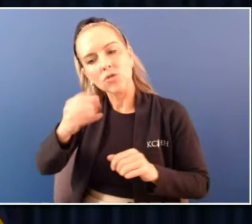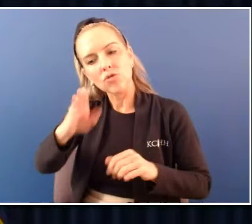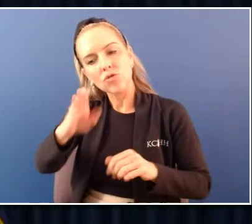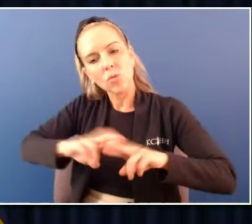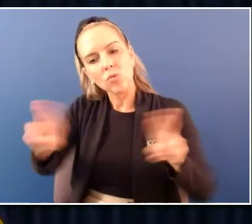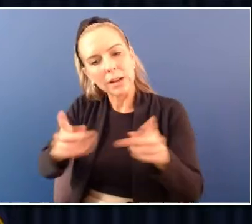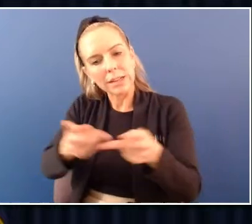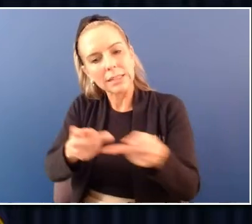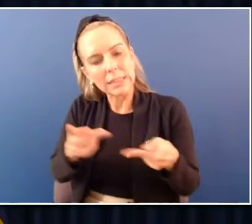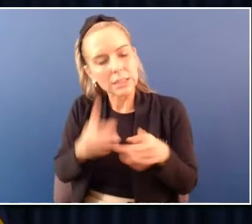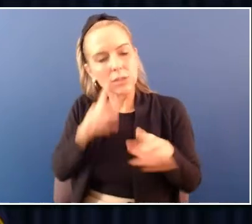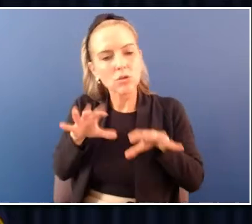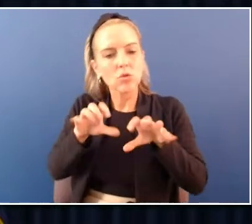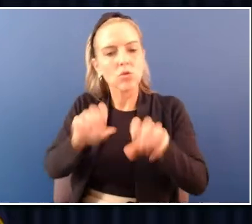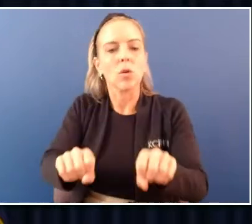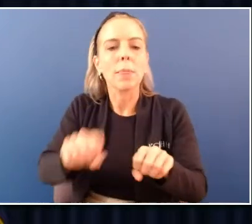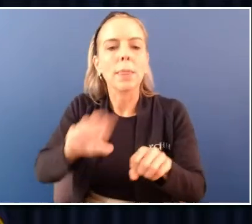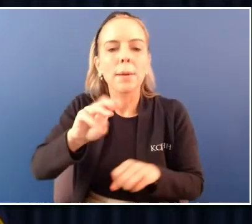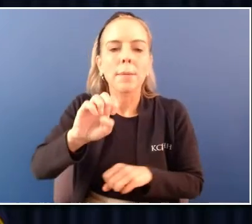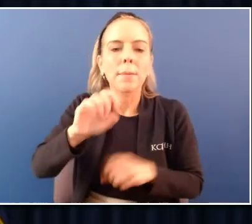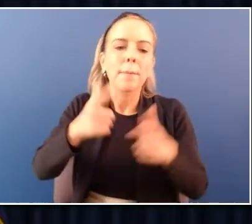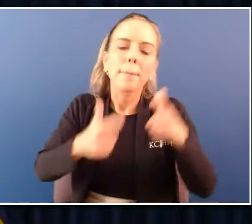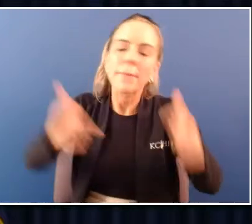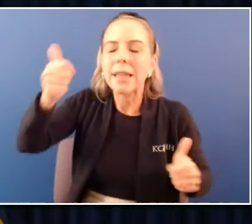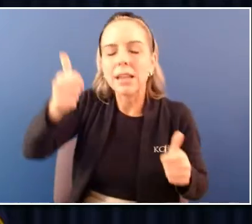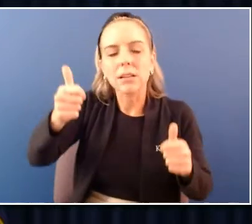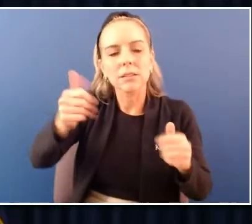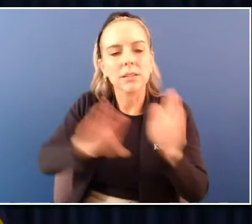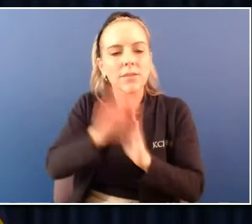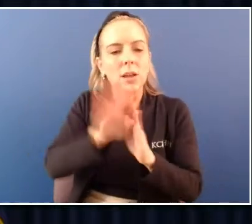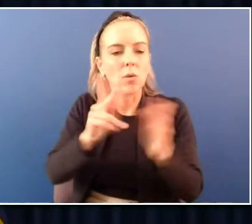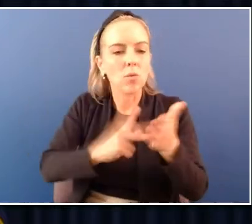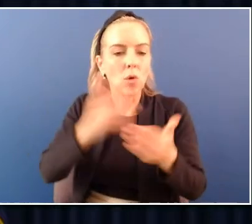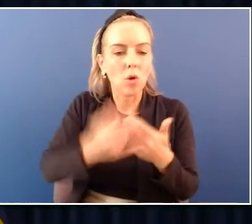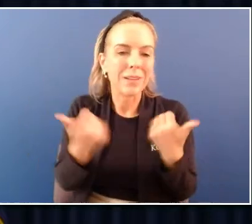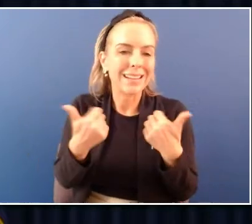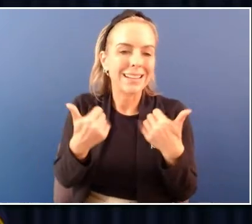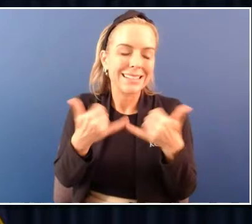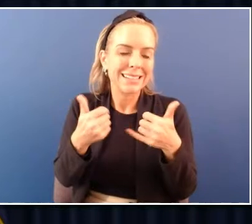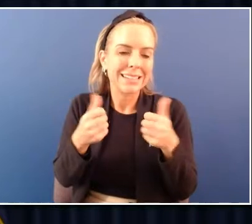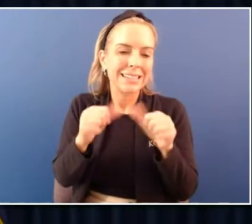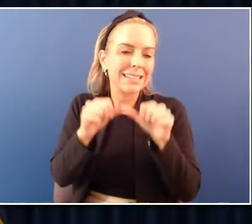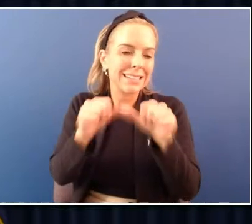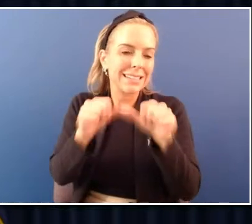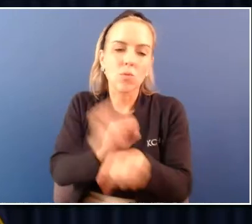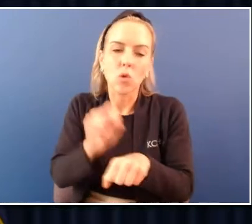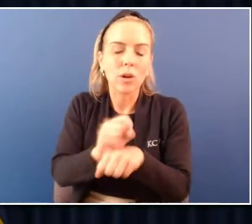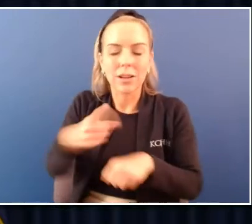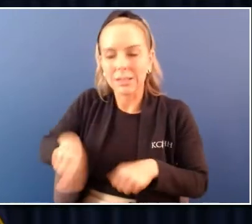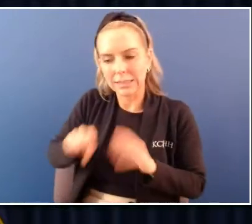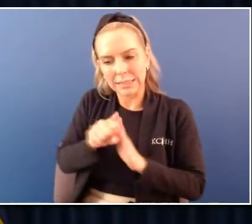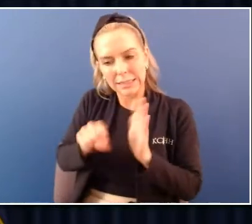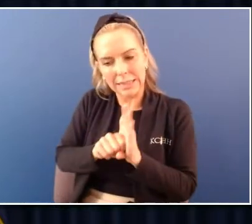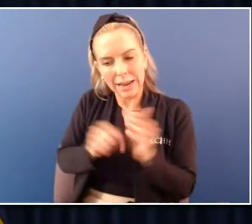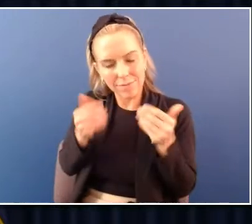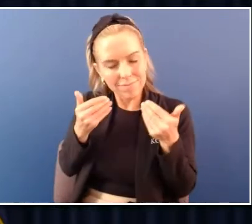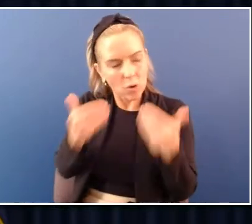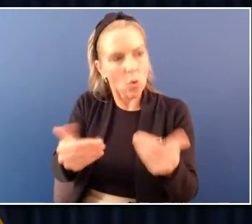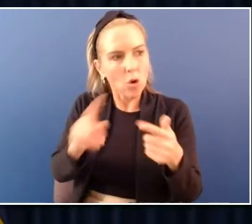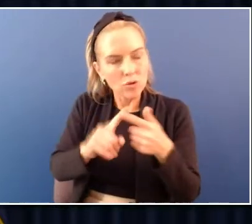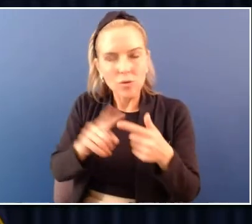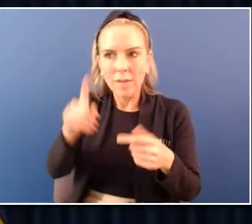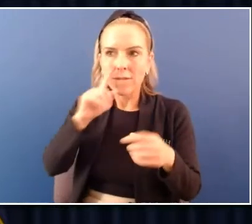mega economic development projects. We're going to keep working to move our state forward by competing for federal funding on both